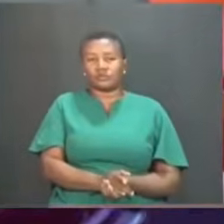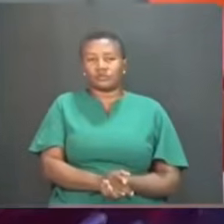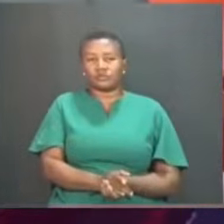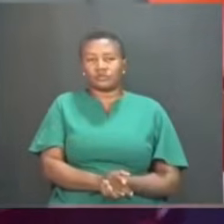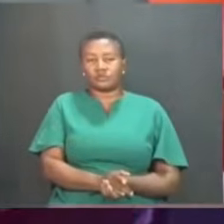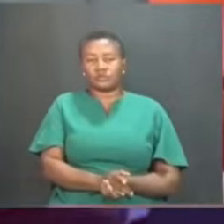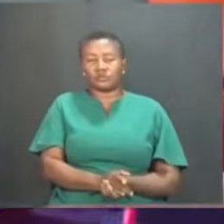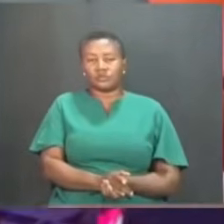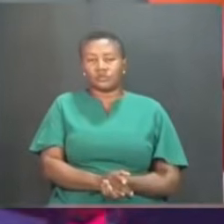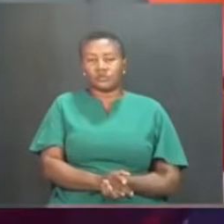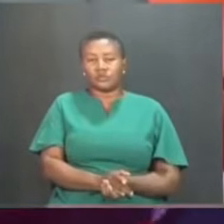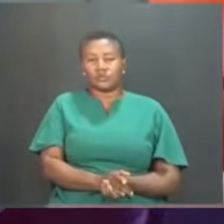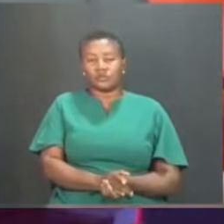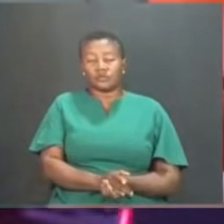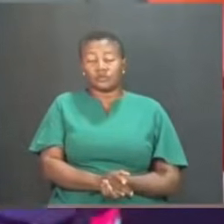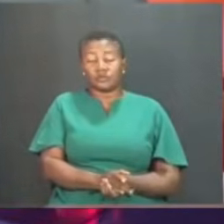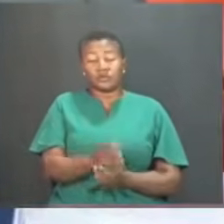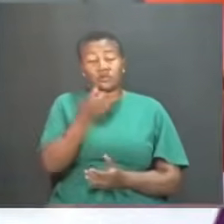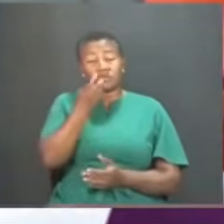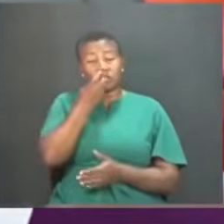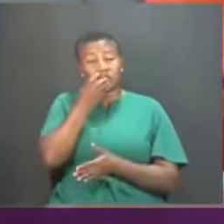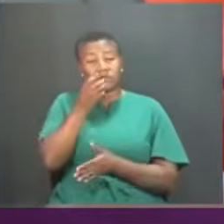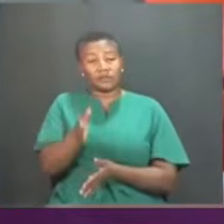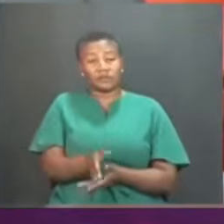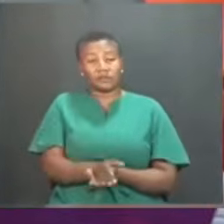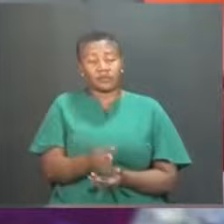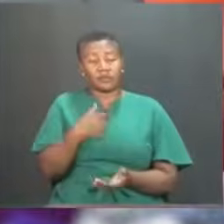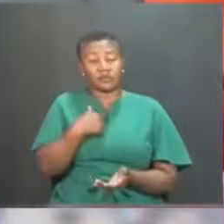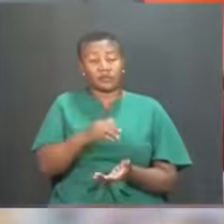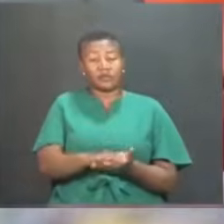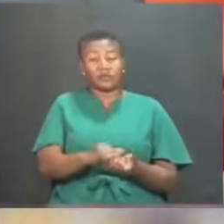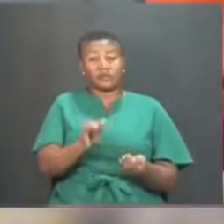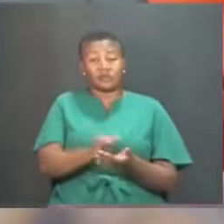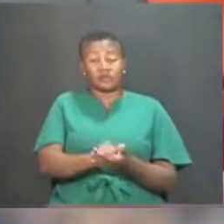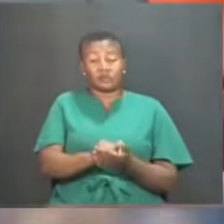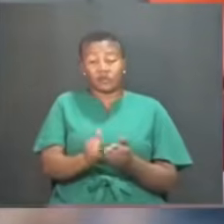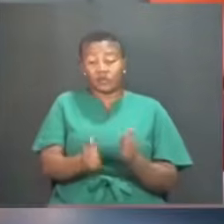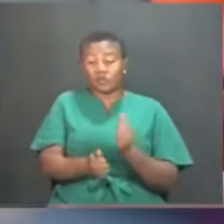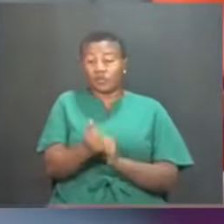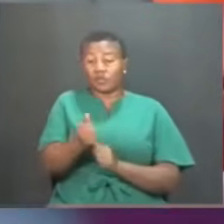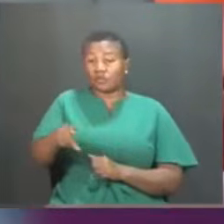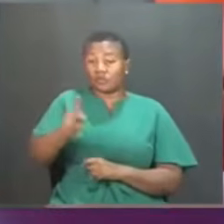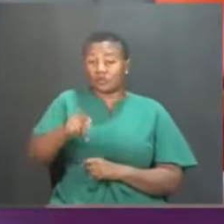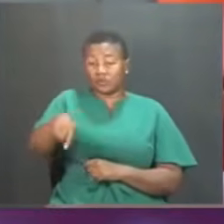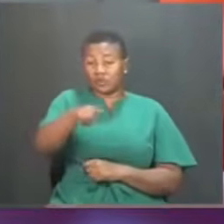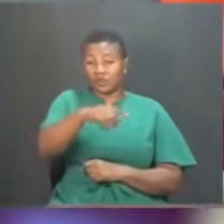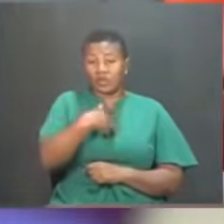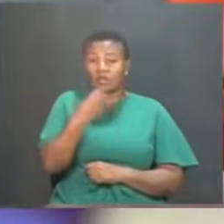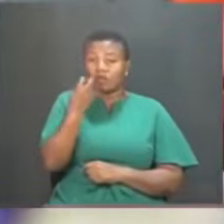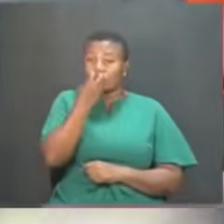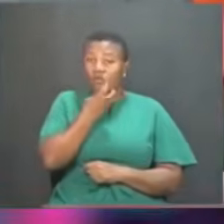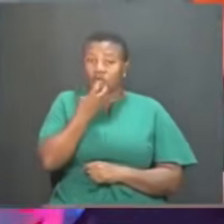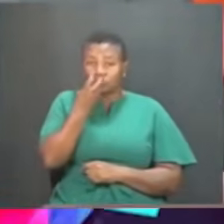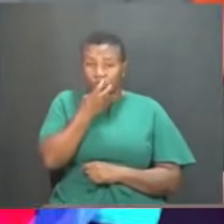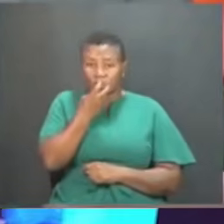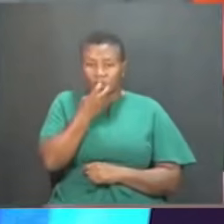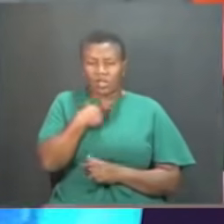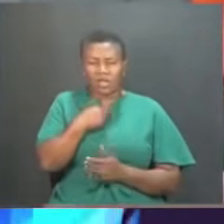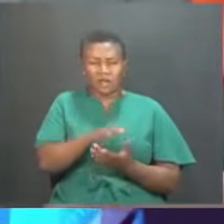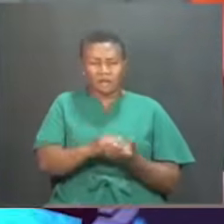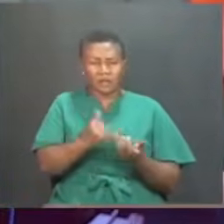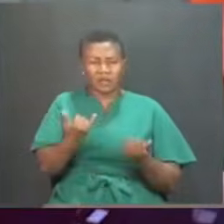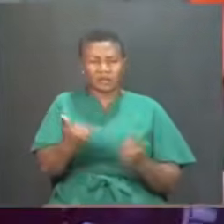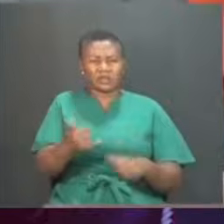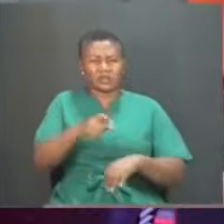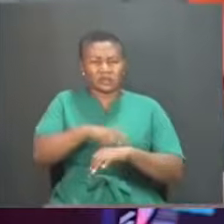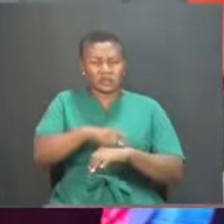an event. Mr. Speaker, I believe that a lot of us have spoken on this matter, and I believe that it is time that our